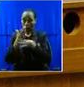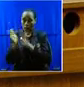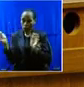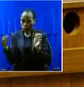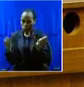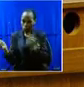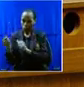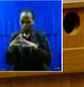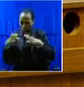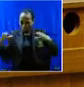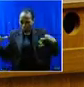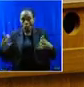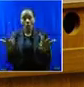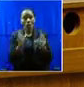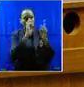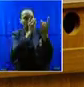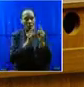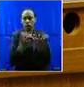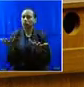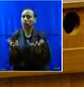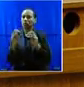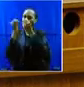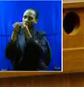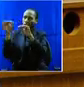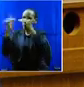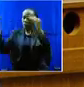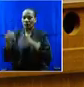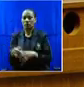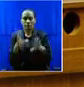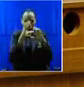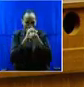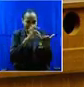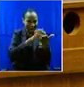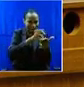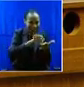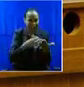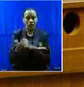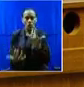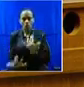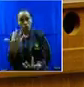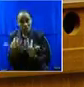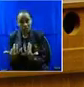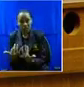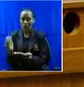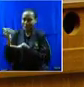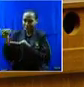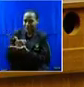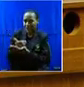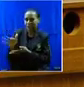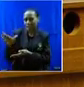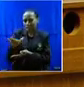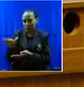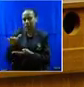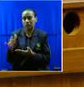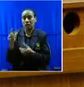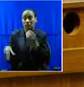city level, contributing to cleaner, greener, and safer public spaces and